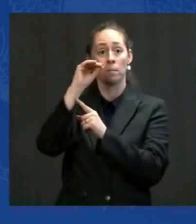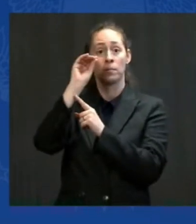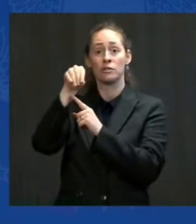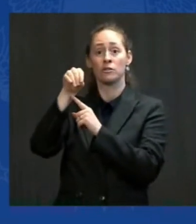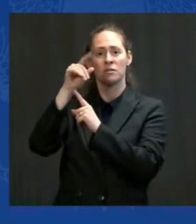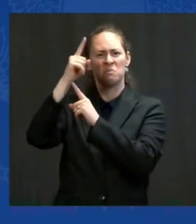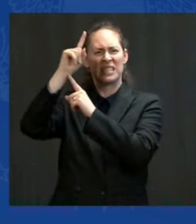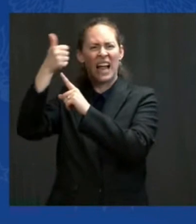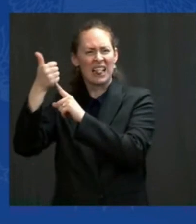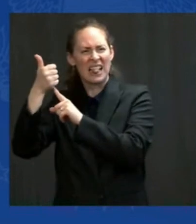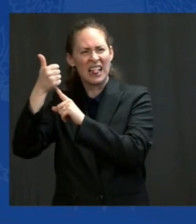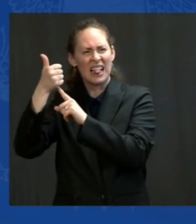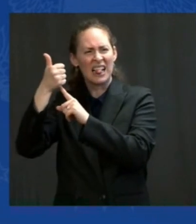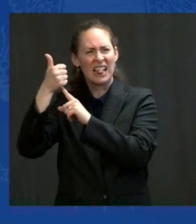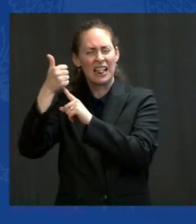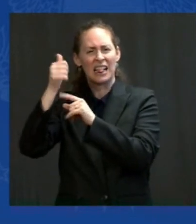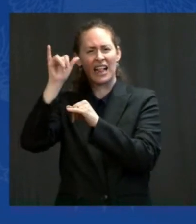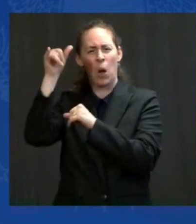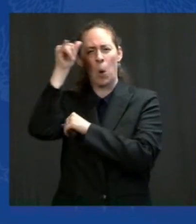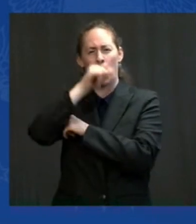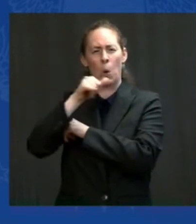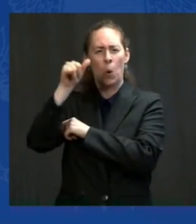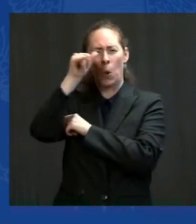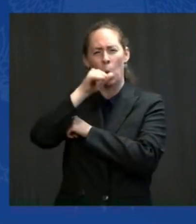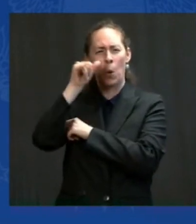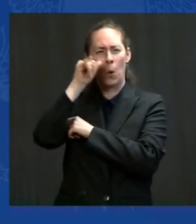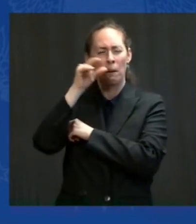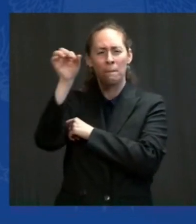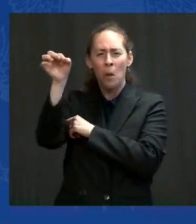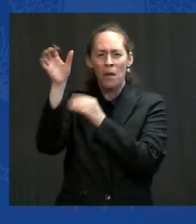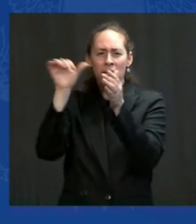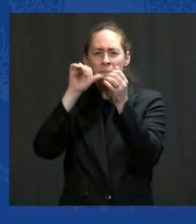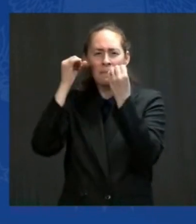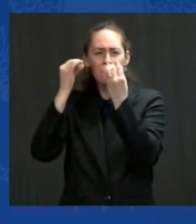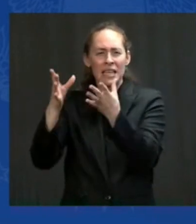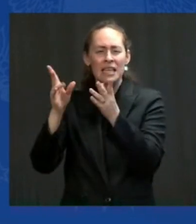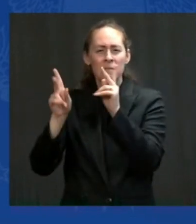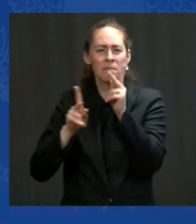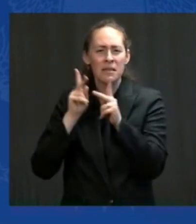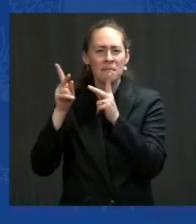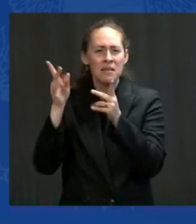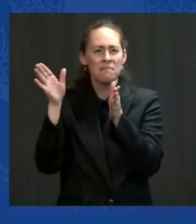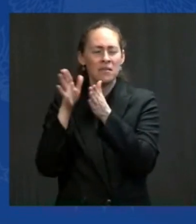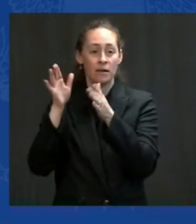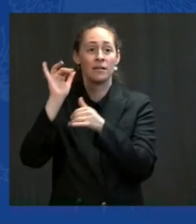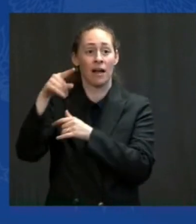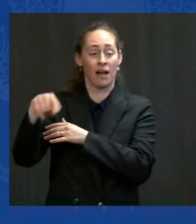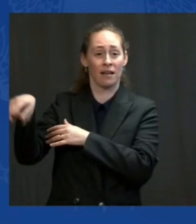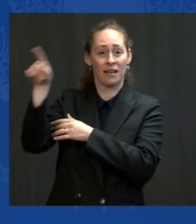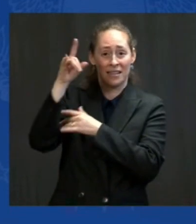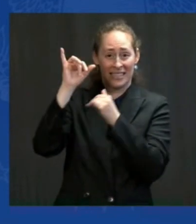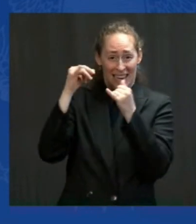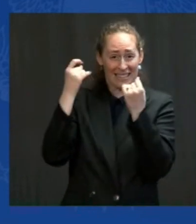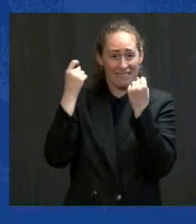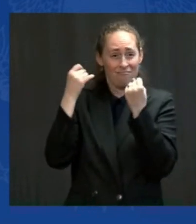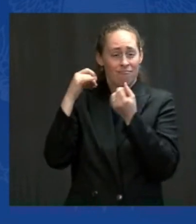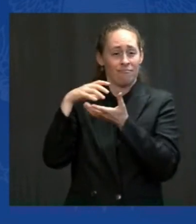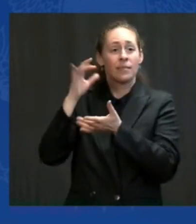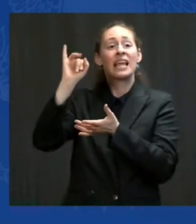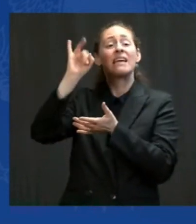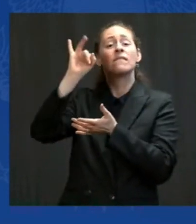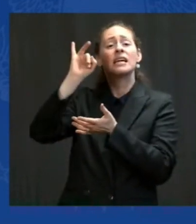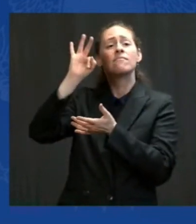1%, if we just, 1%, the folks in the top 1%, if they just paid their personal